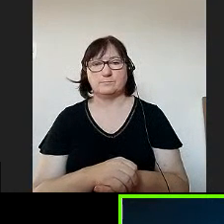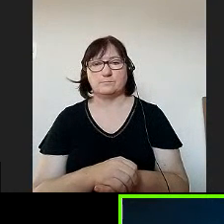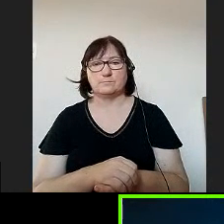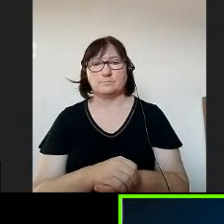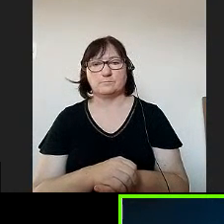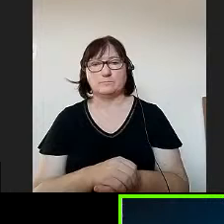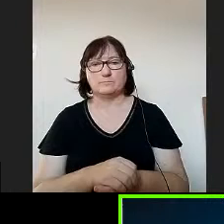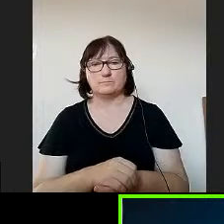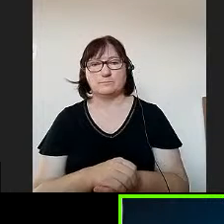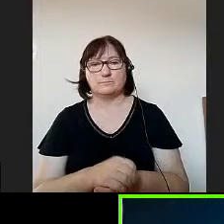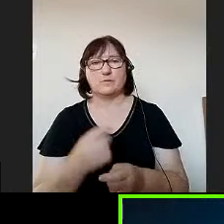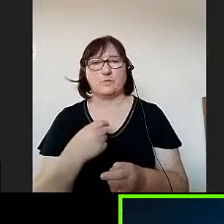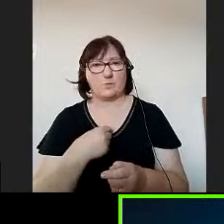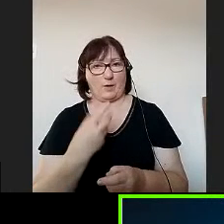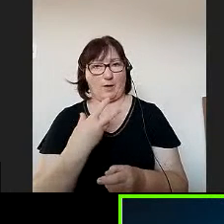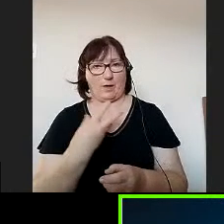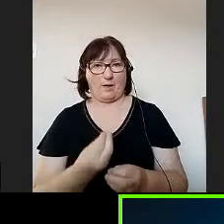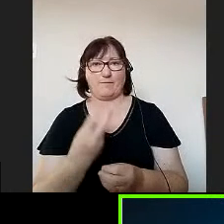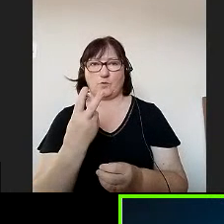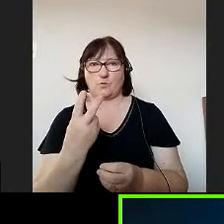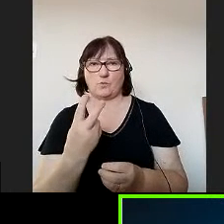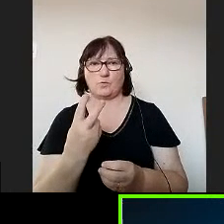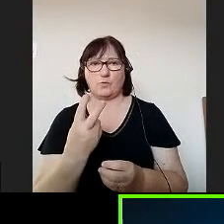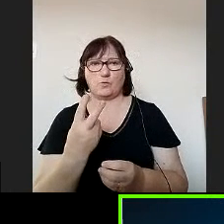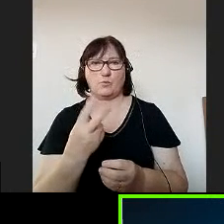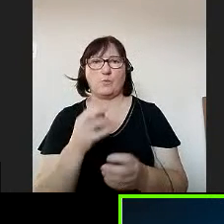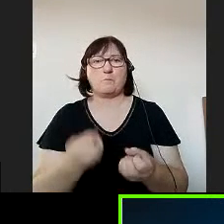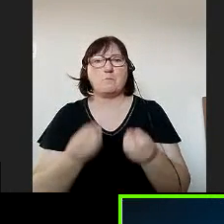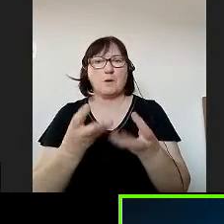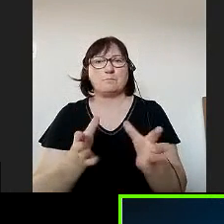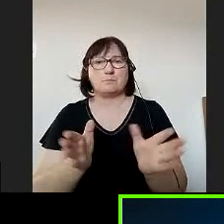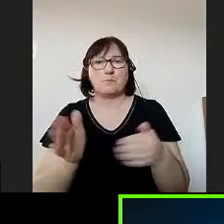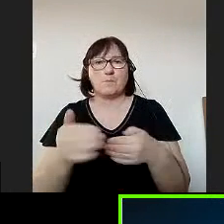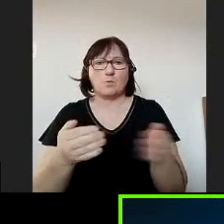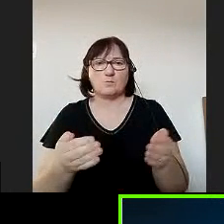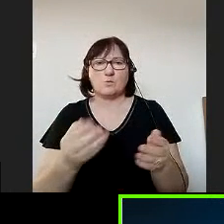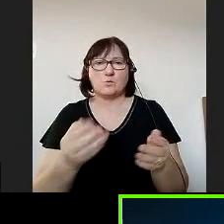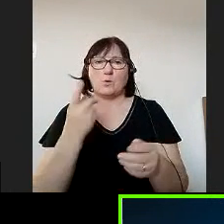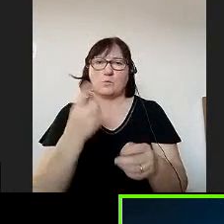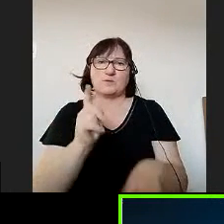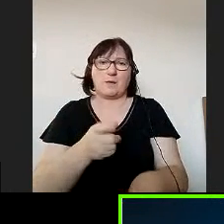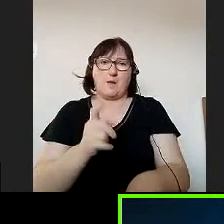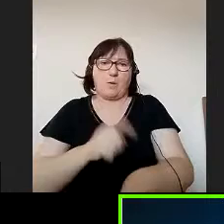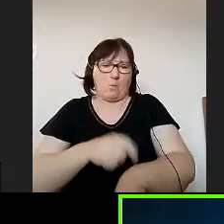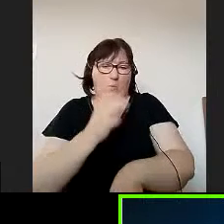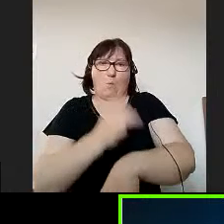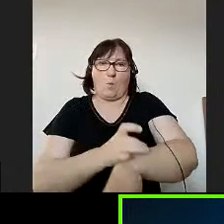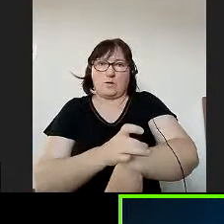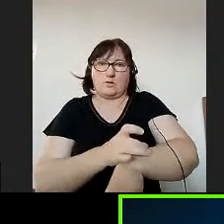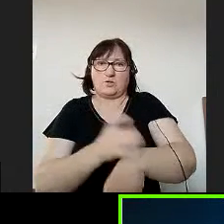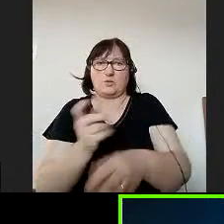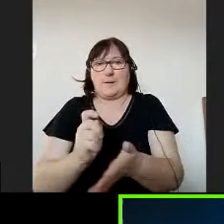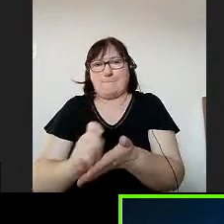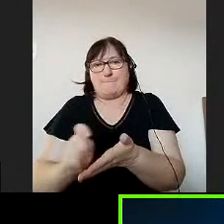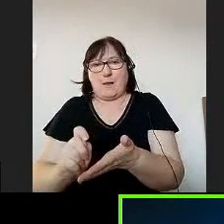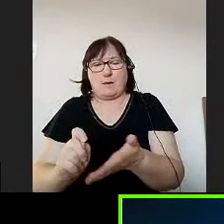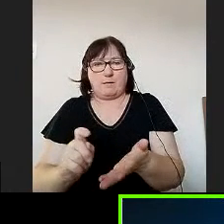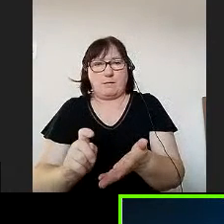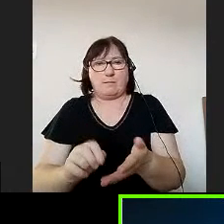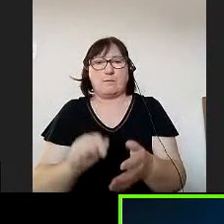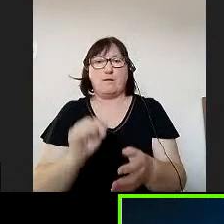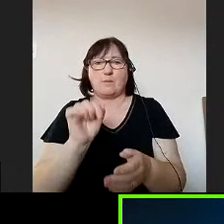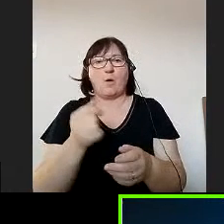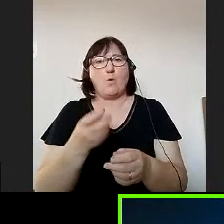2 items in a gift set box, example, a watch and a pen, what tariff code do you